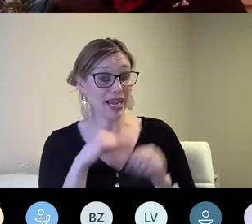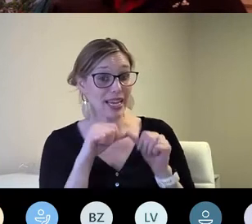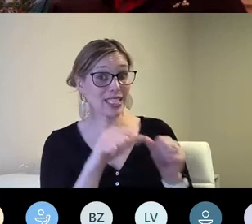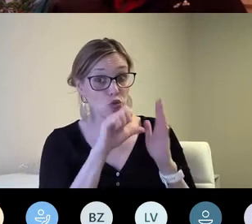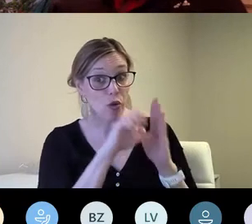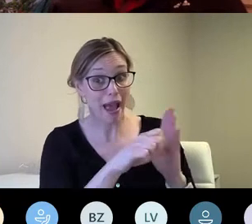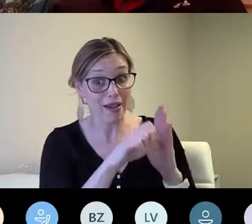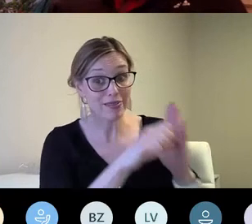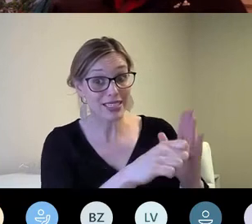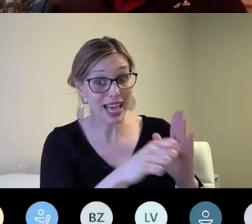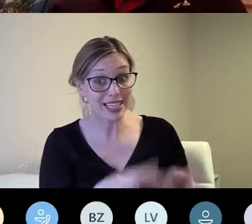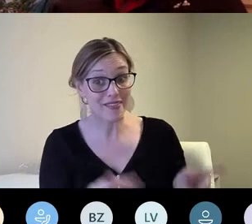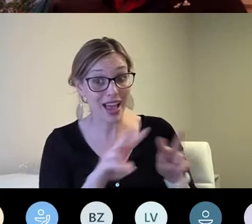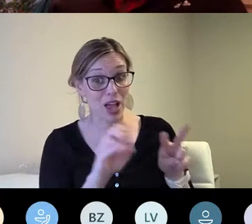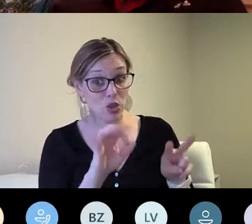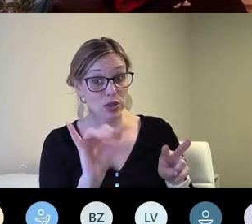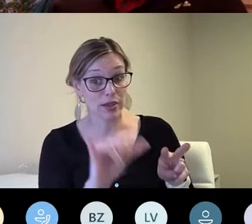it and